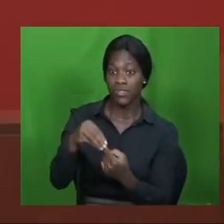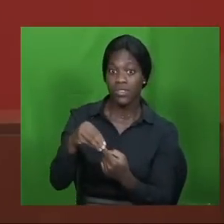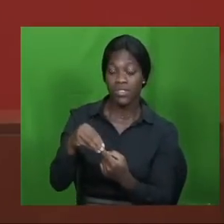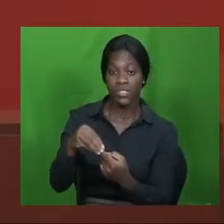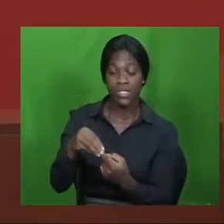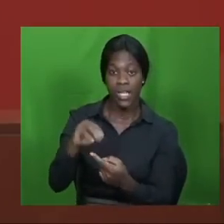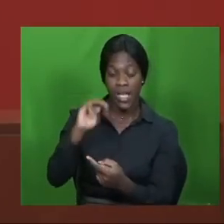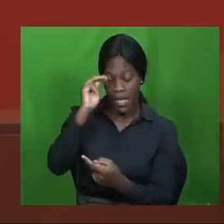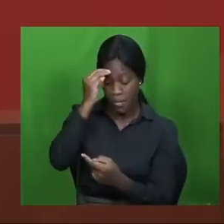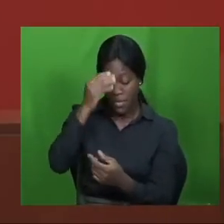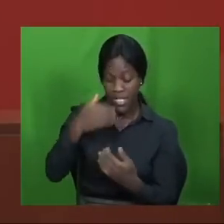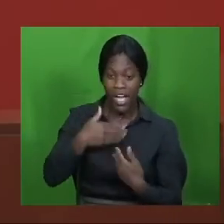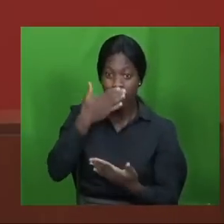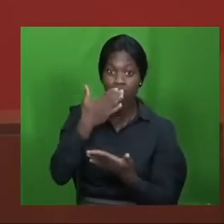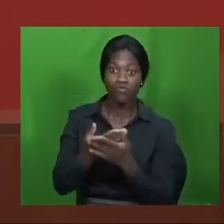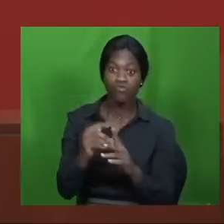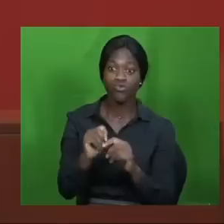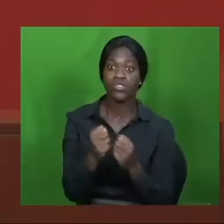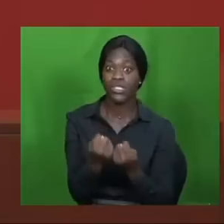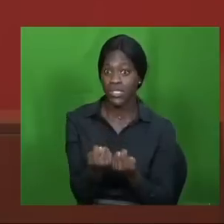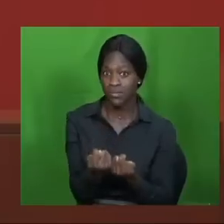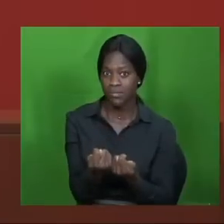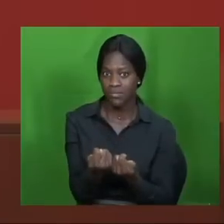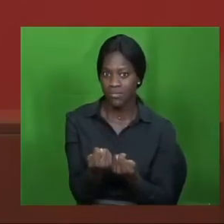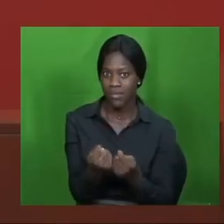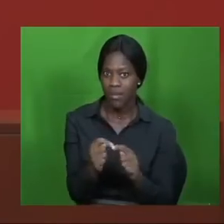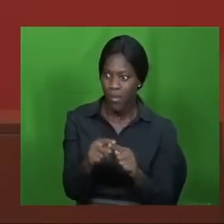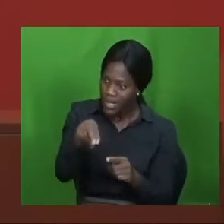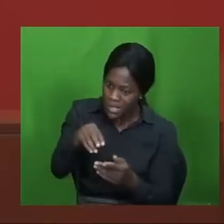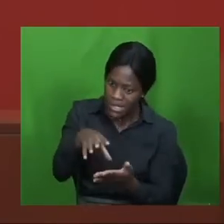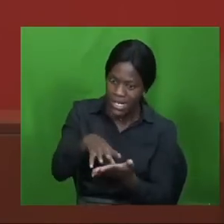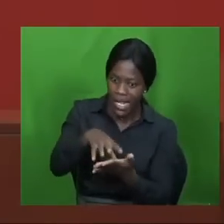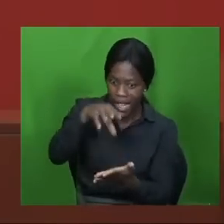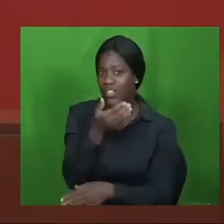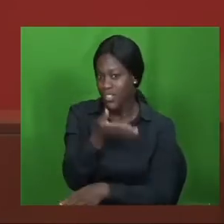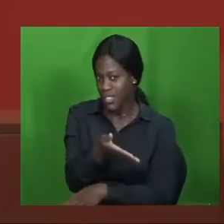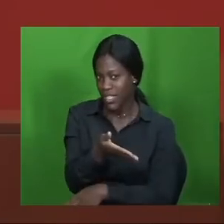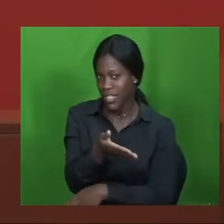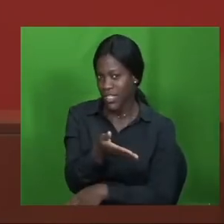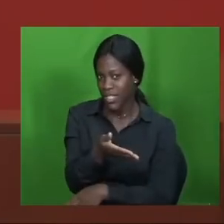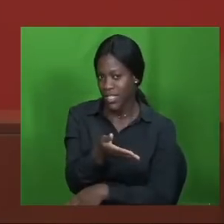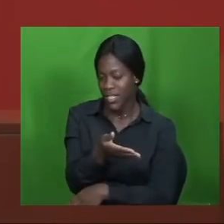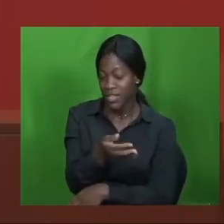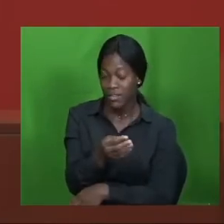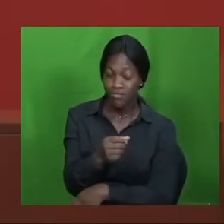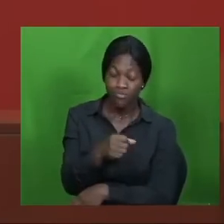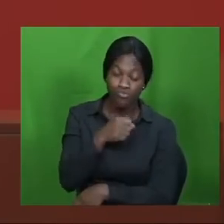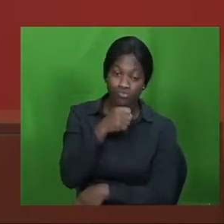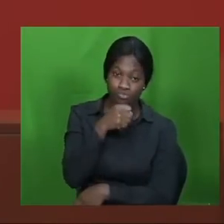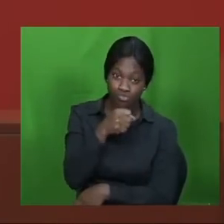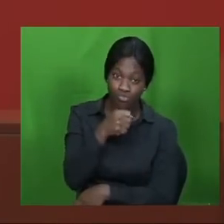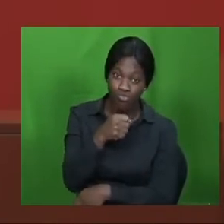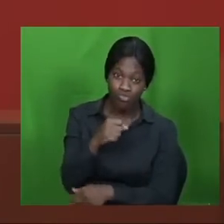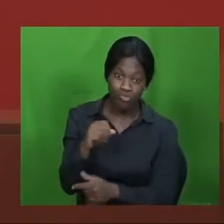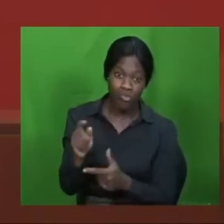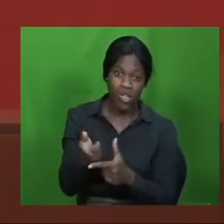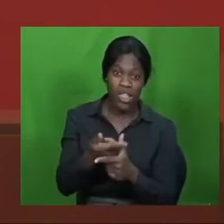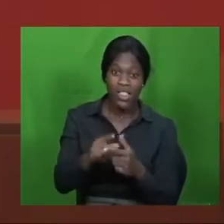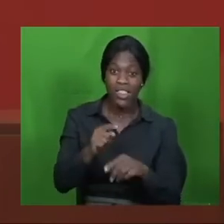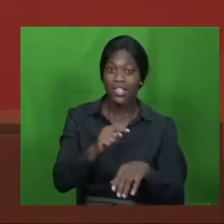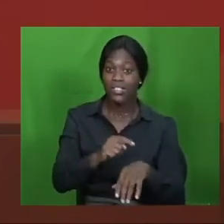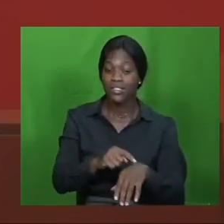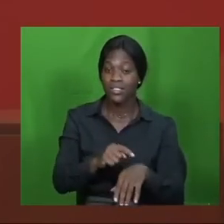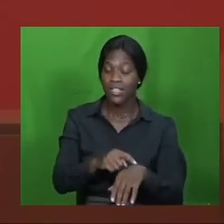team, but there are some lessons that we picked from there, which we'll learn, and the next contest will